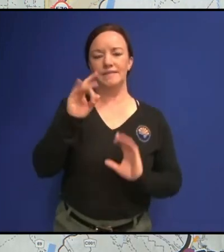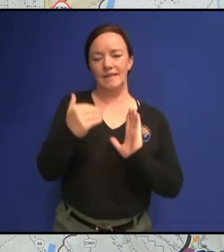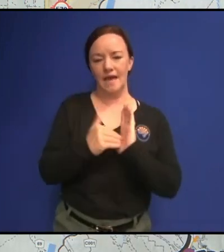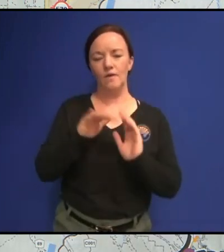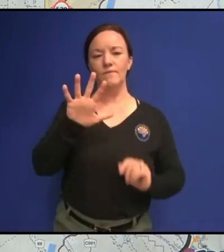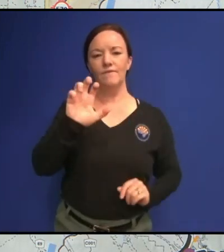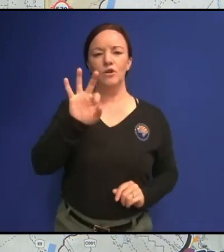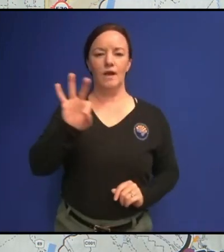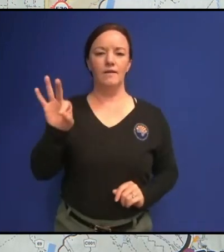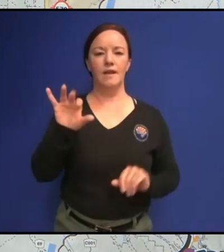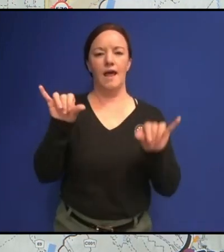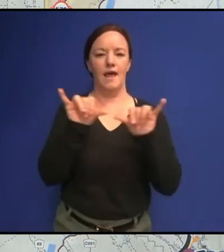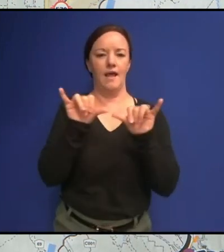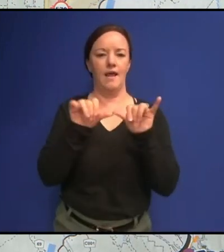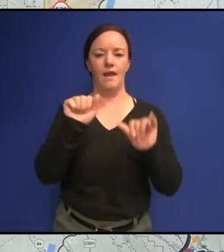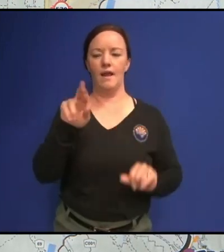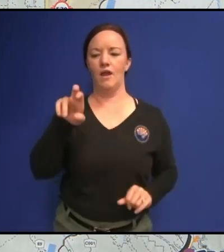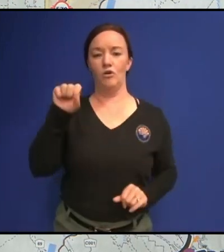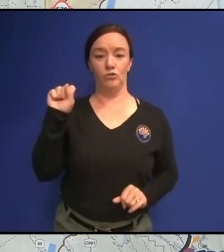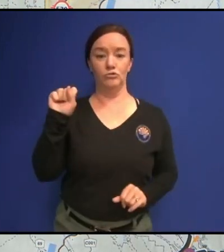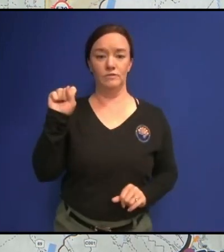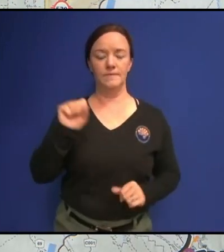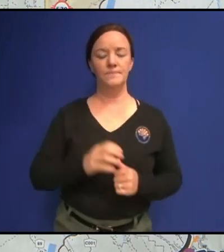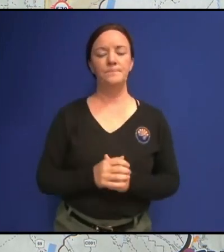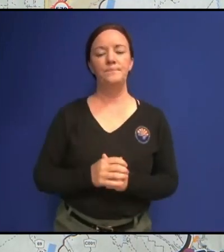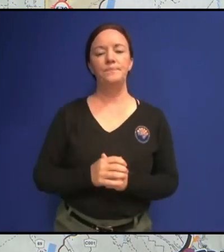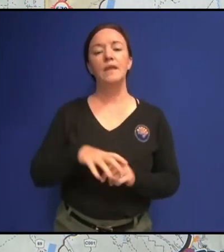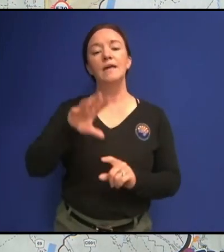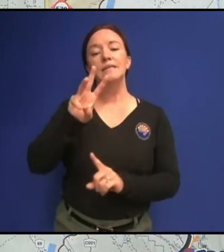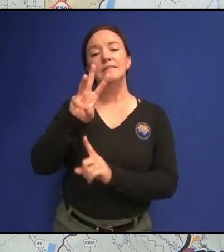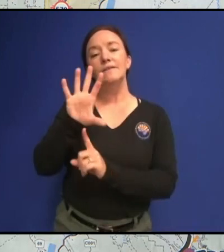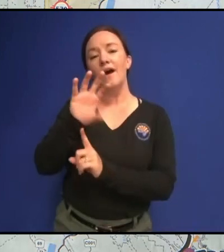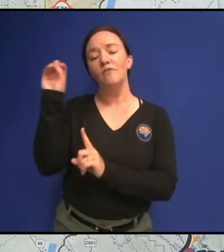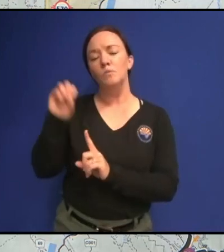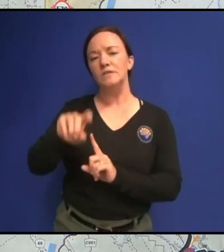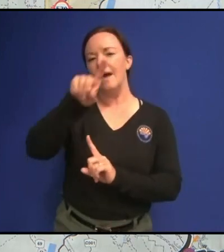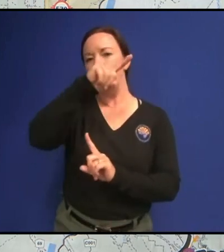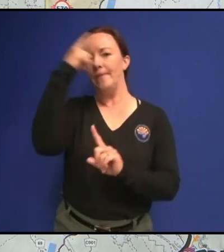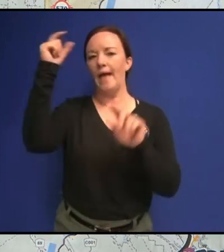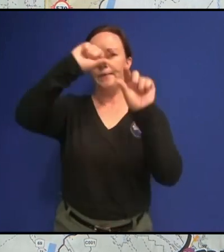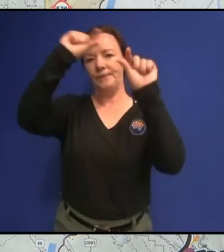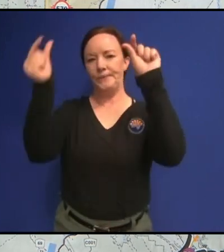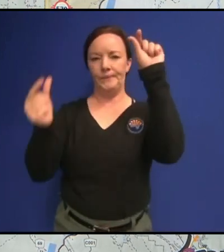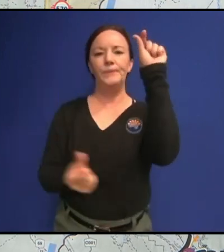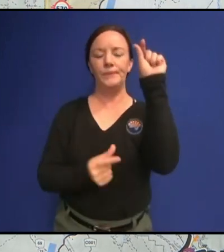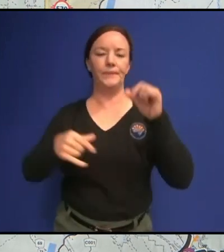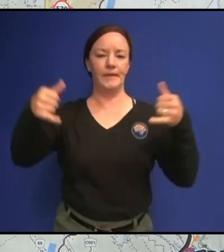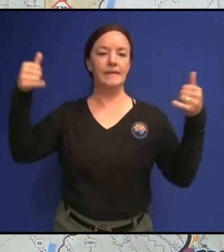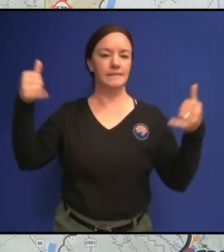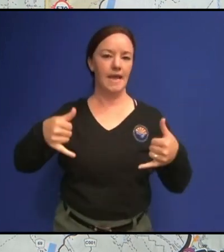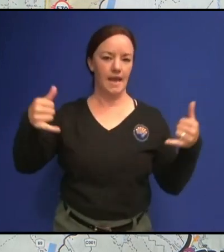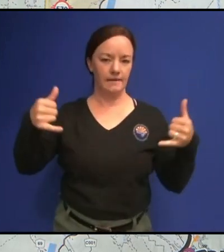318,599 acres. It is 65% contained, and there are